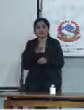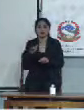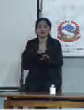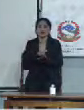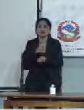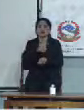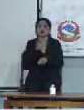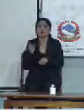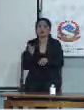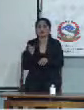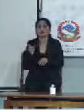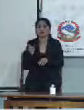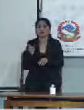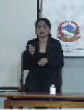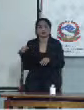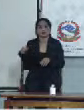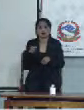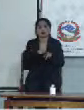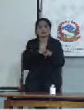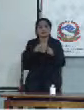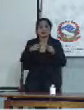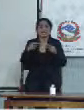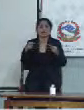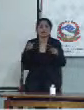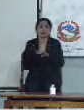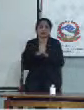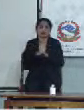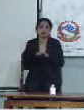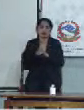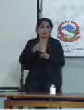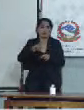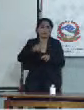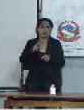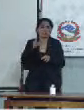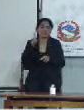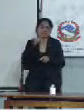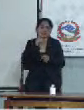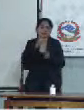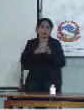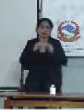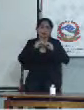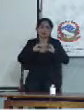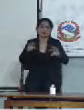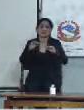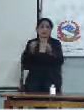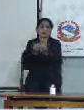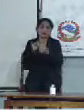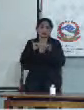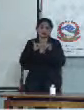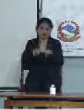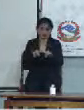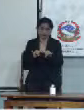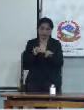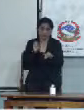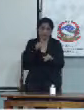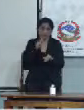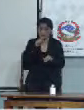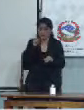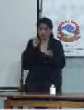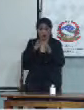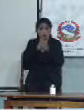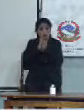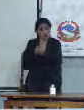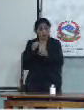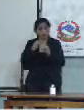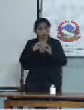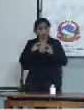and published from day after tomorrow. But again, I want to request that just broadcasting is not the indicator of the students